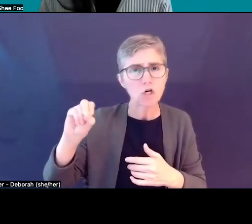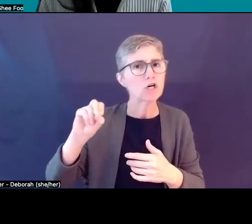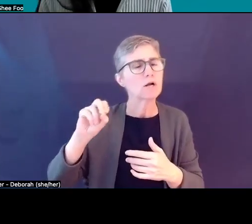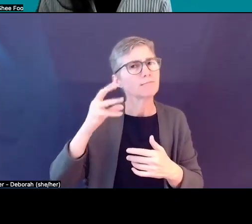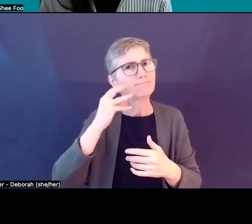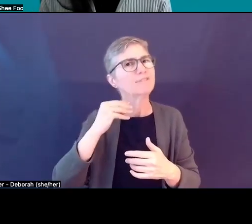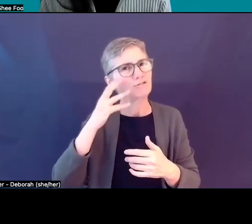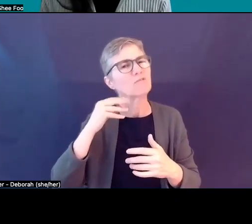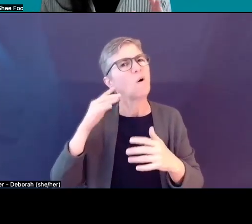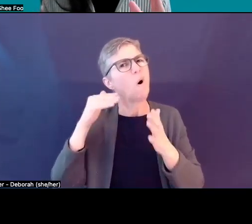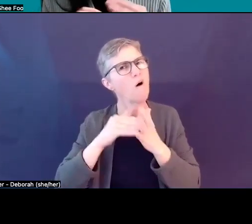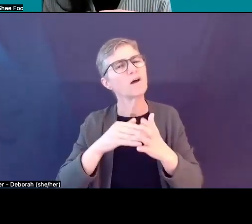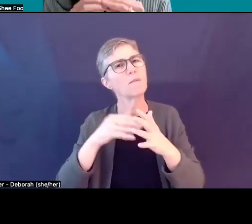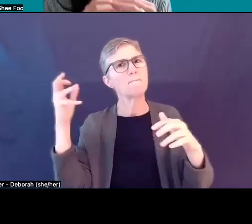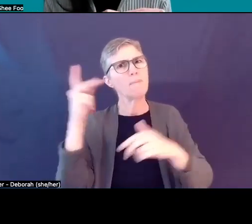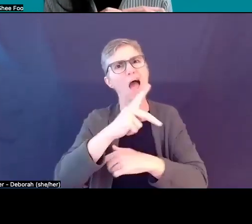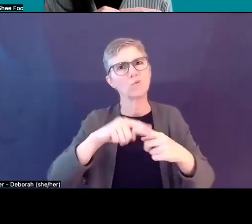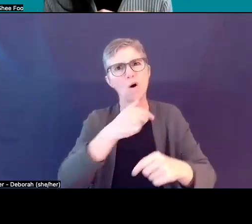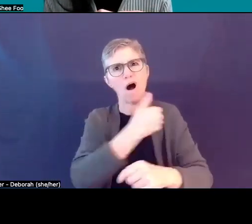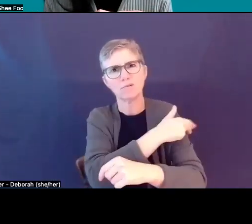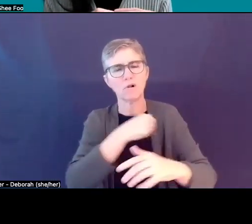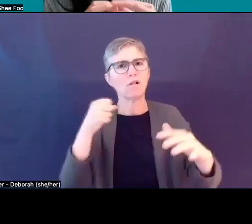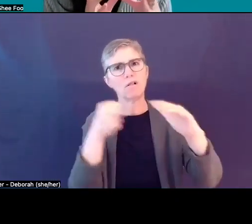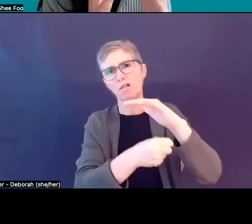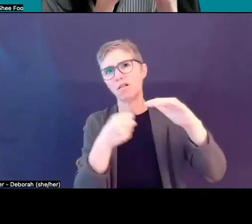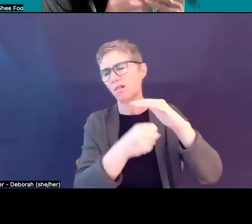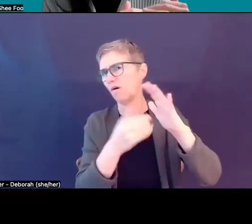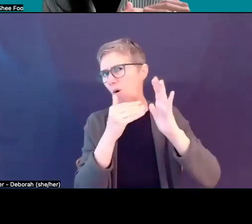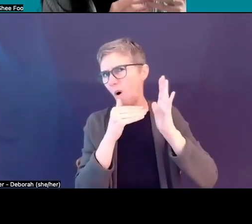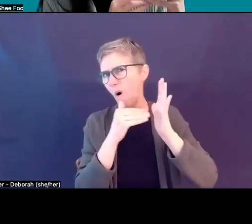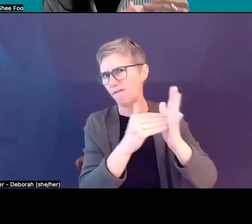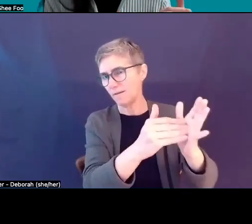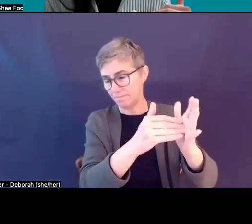repeated hospitalizations. And in our initiative right now, we